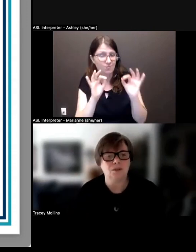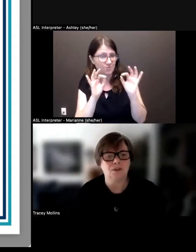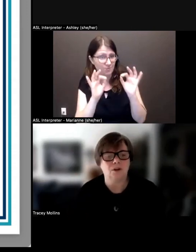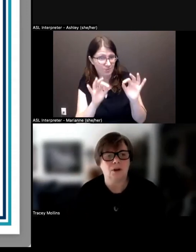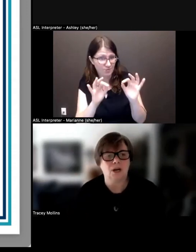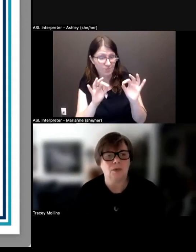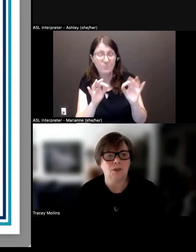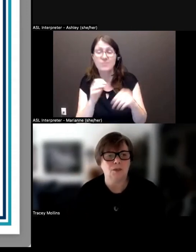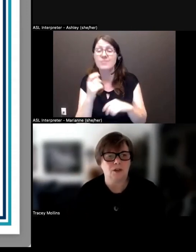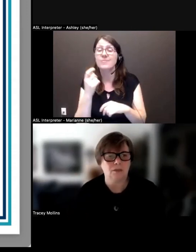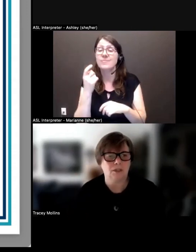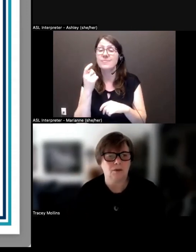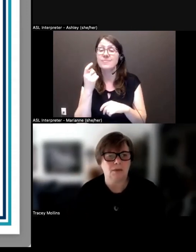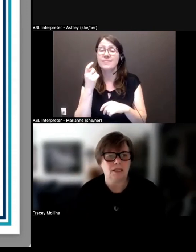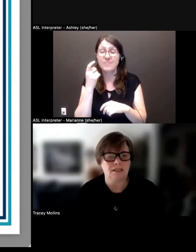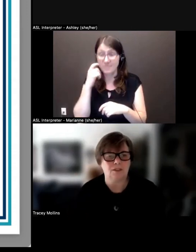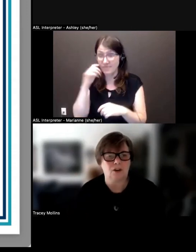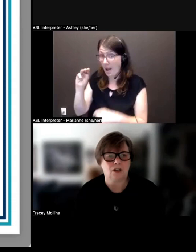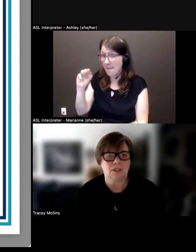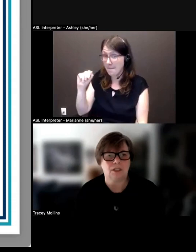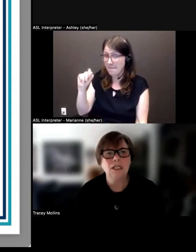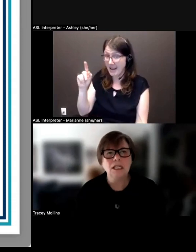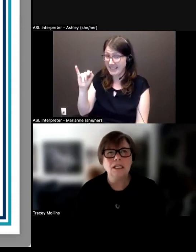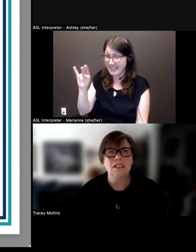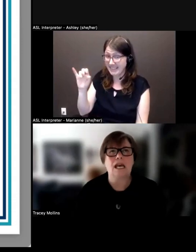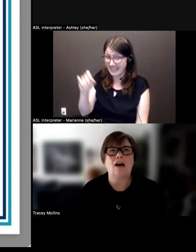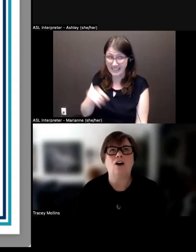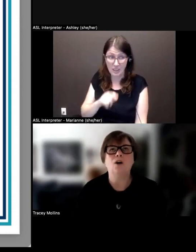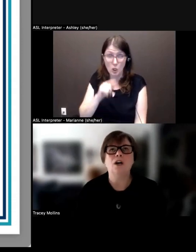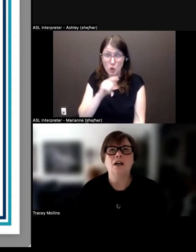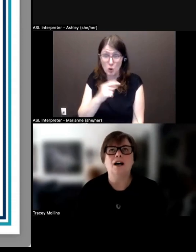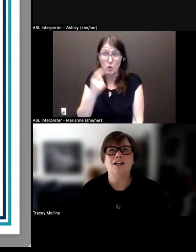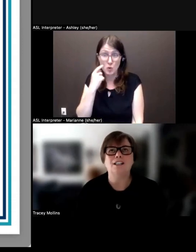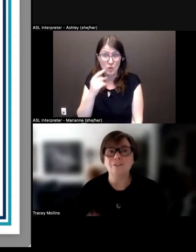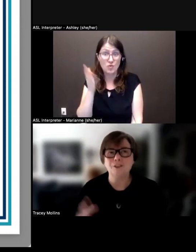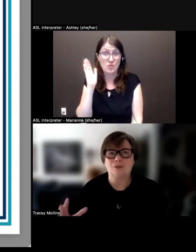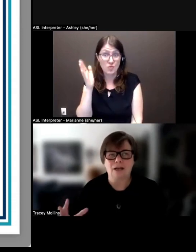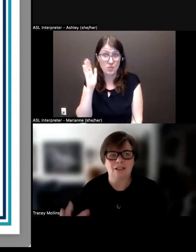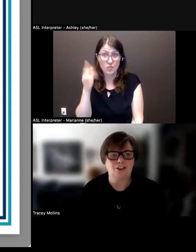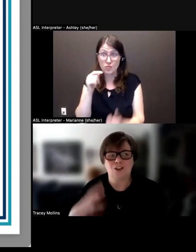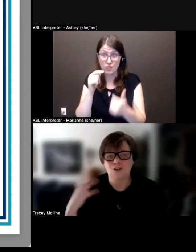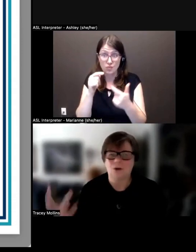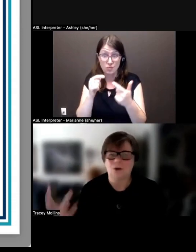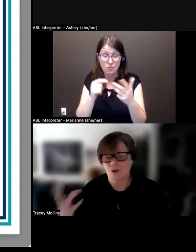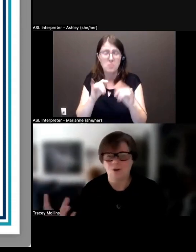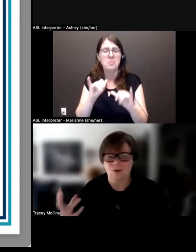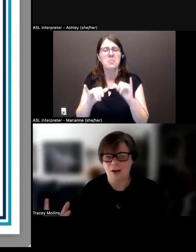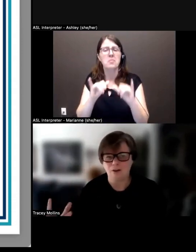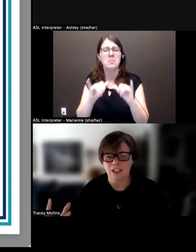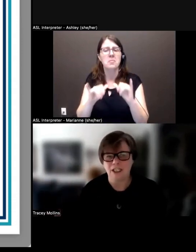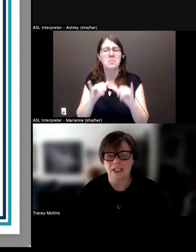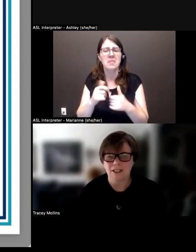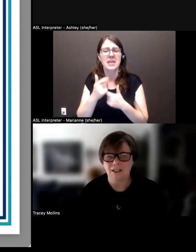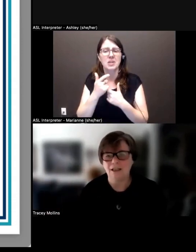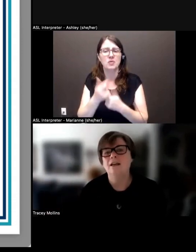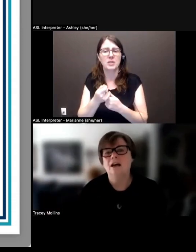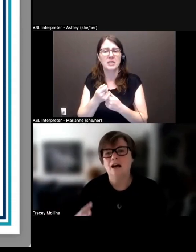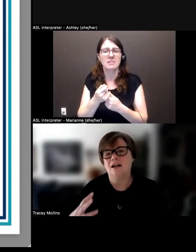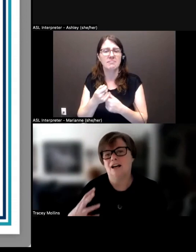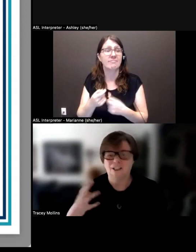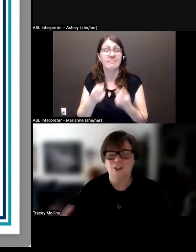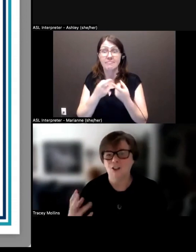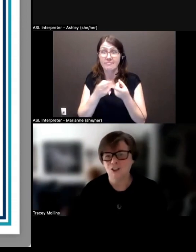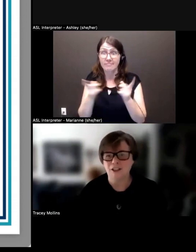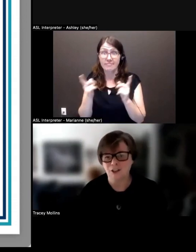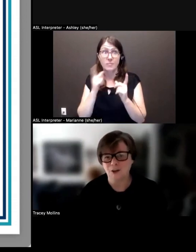both what you were talking about and what Maxine was talking about, is how literacy practitioners who are so grounded in